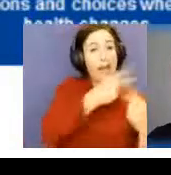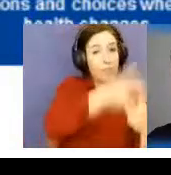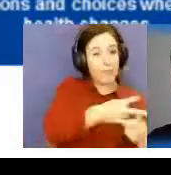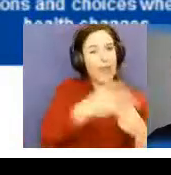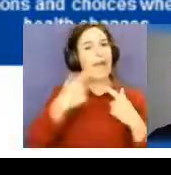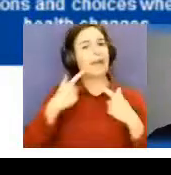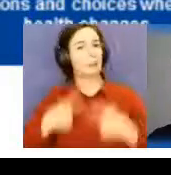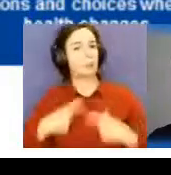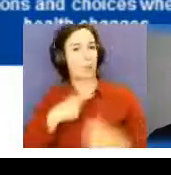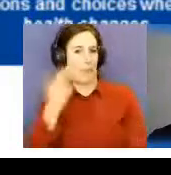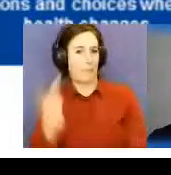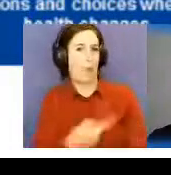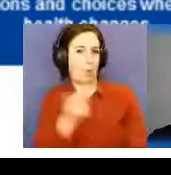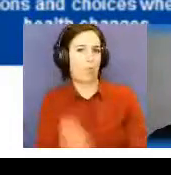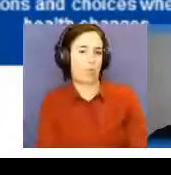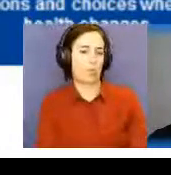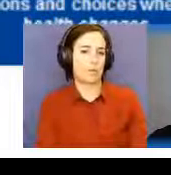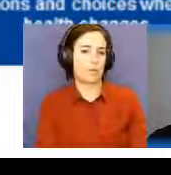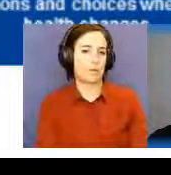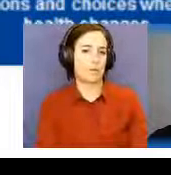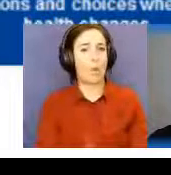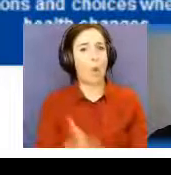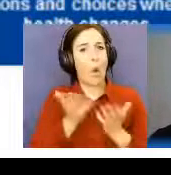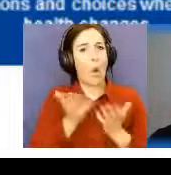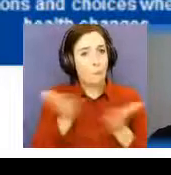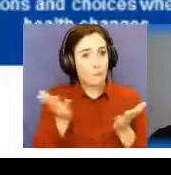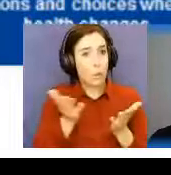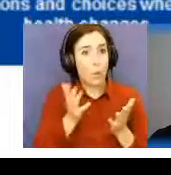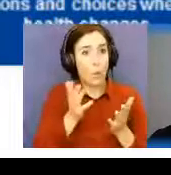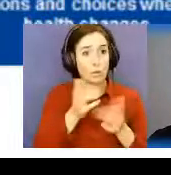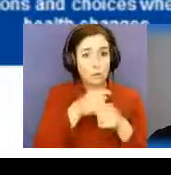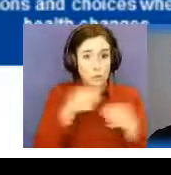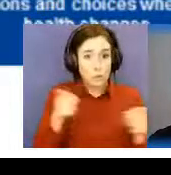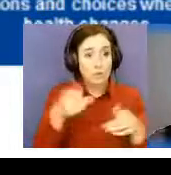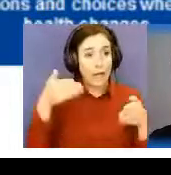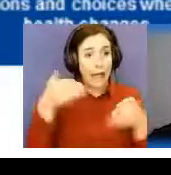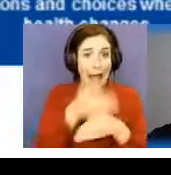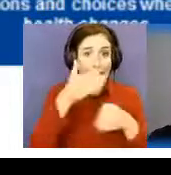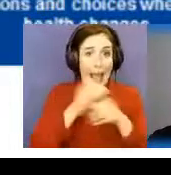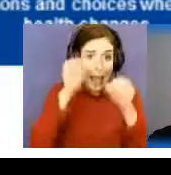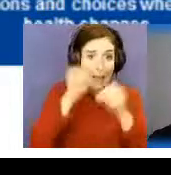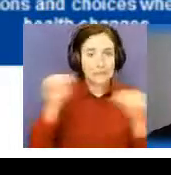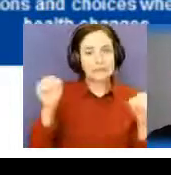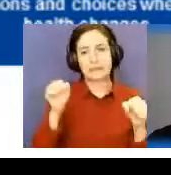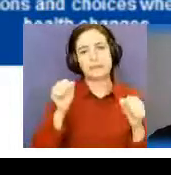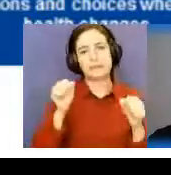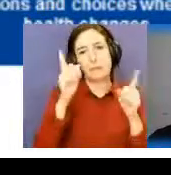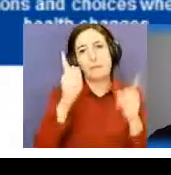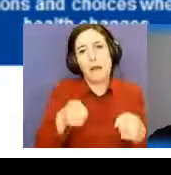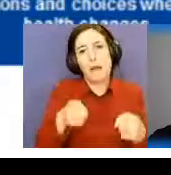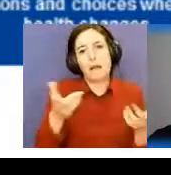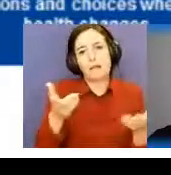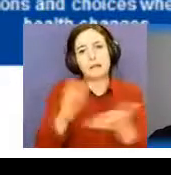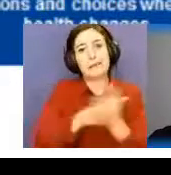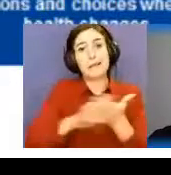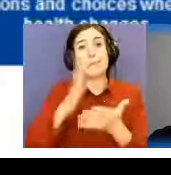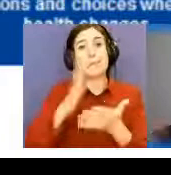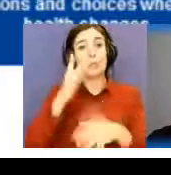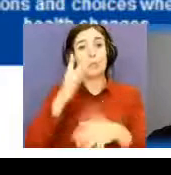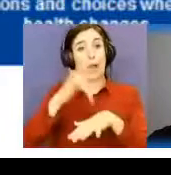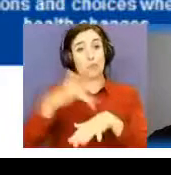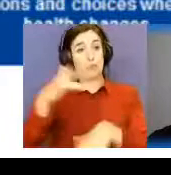And of course, physical activity needs to be embedded into that through those secondary care pathways, through the conversations that clinicians have with the individual in